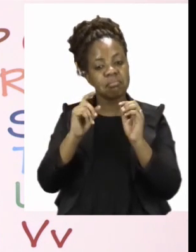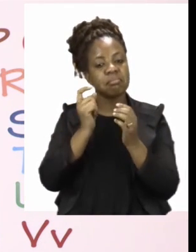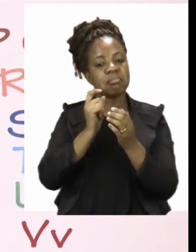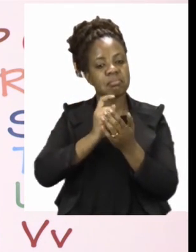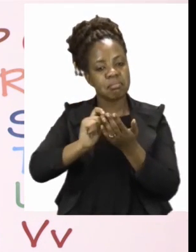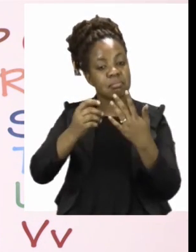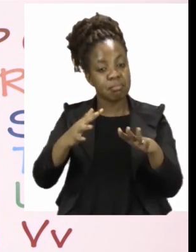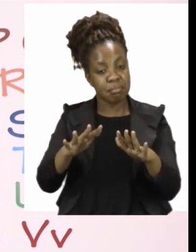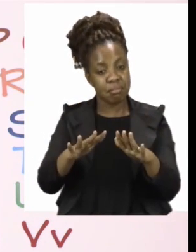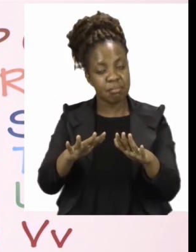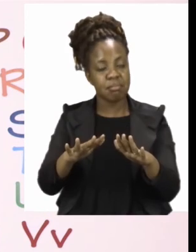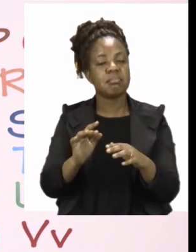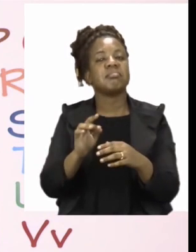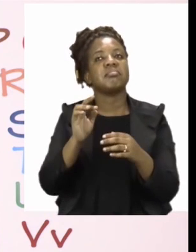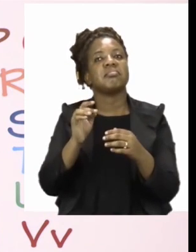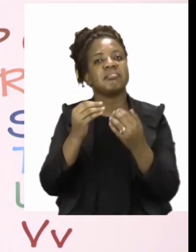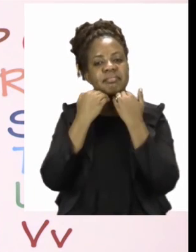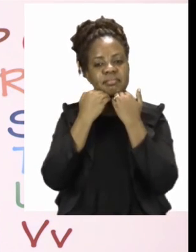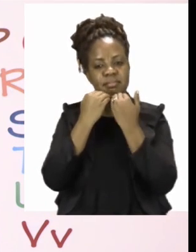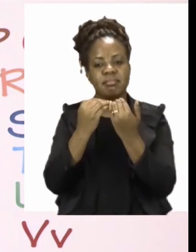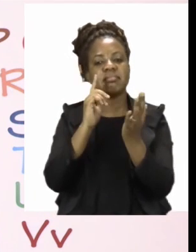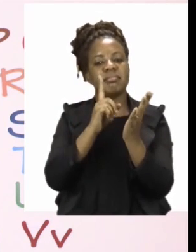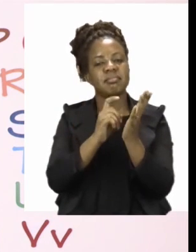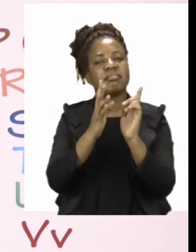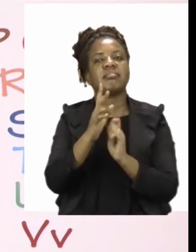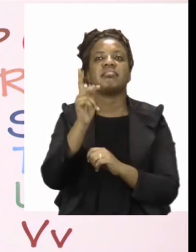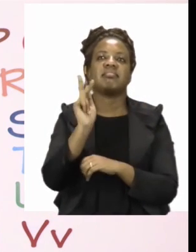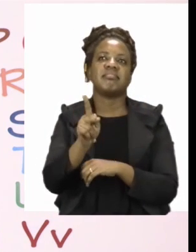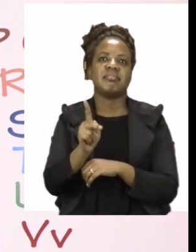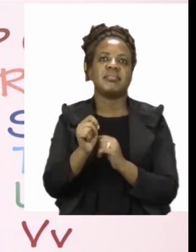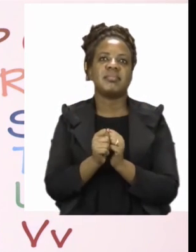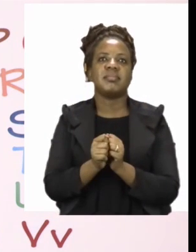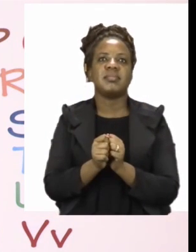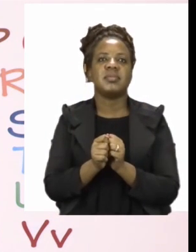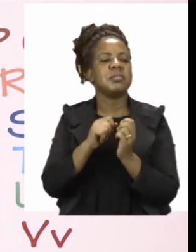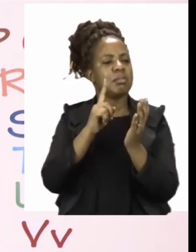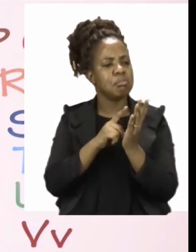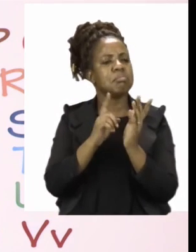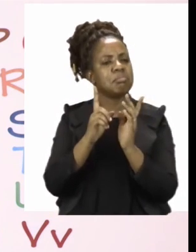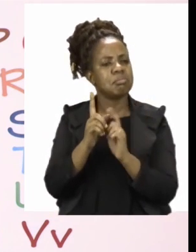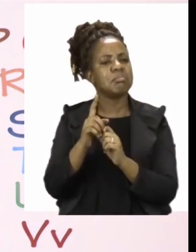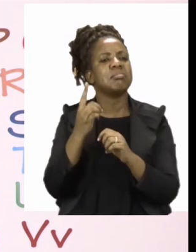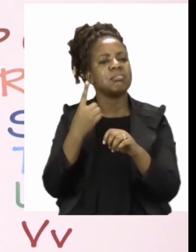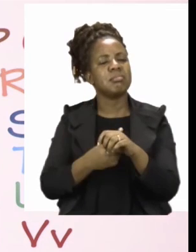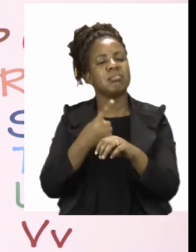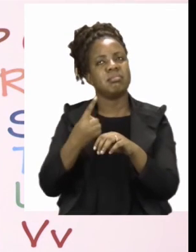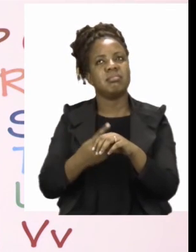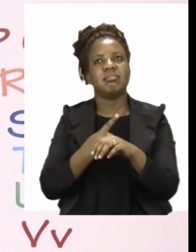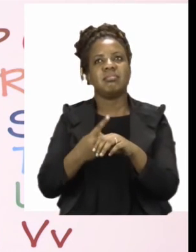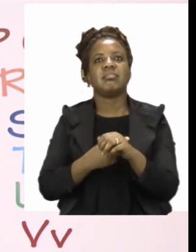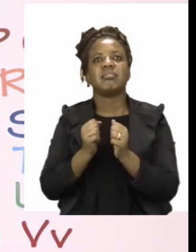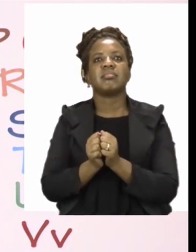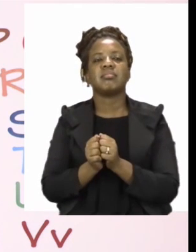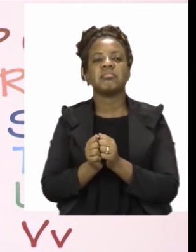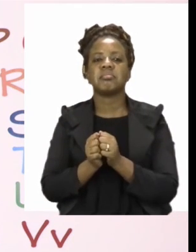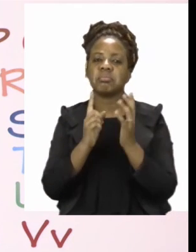to sanitize. Make sure that you make sanitizing a regular thing. But if you do not have sanitizer